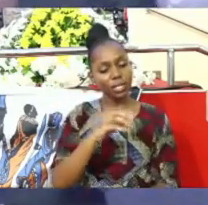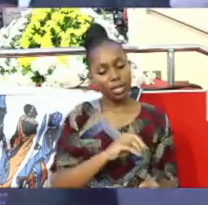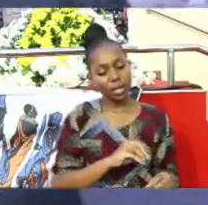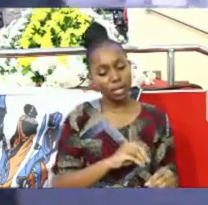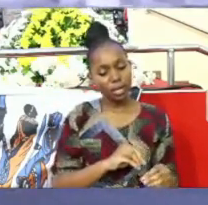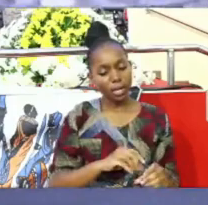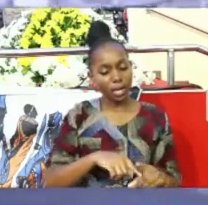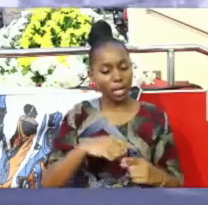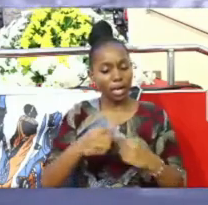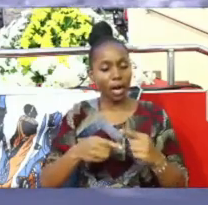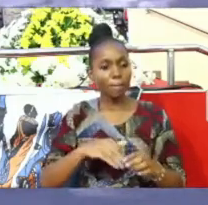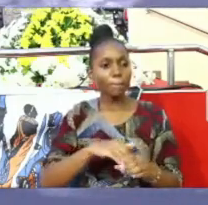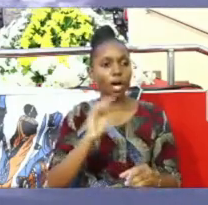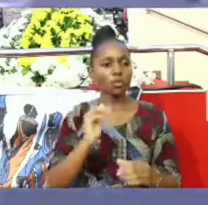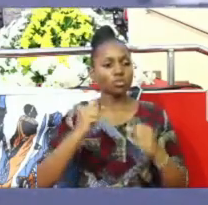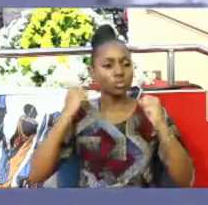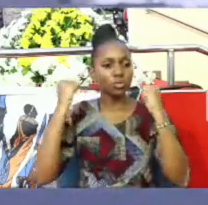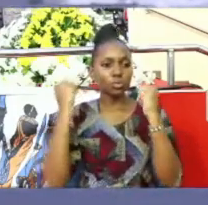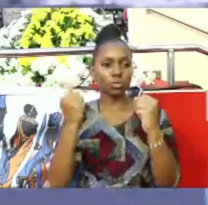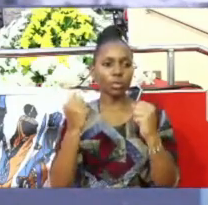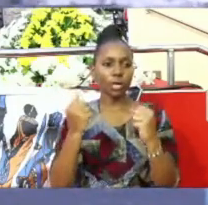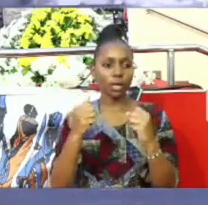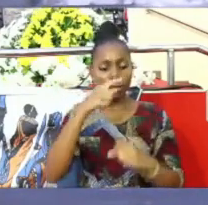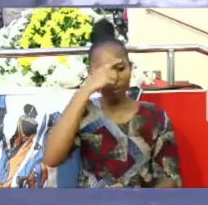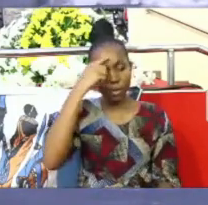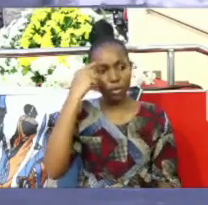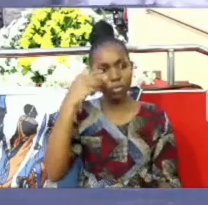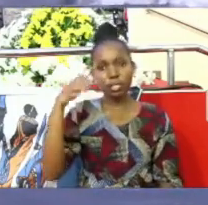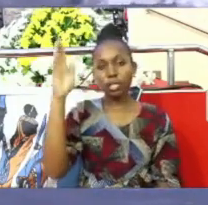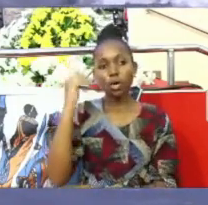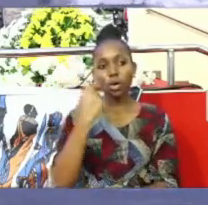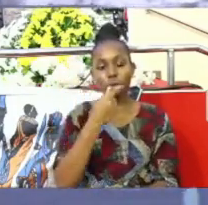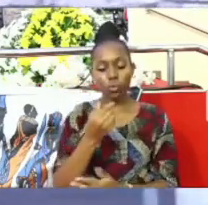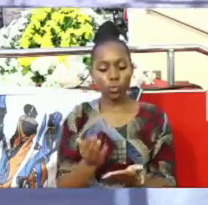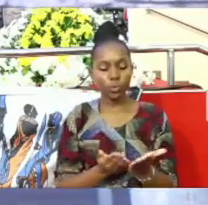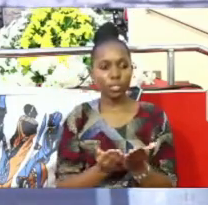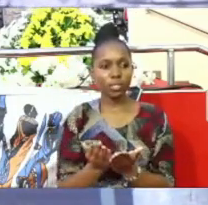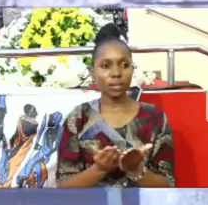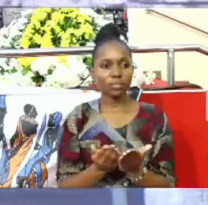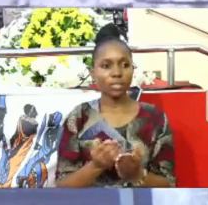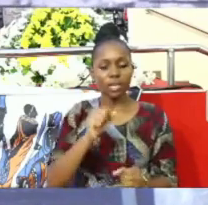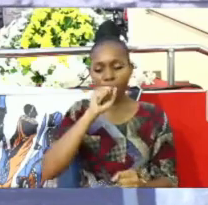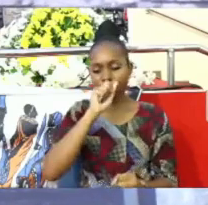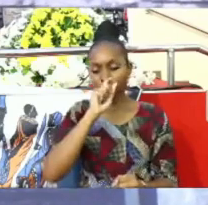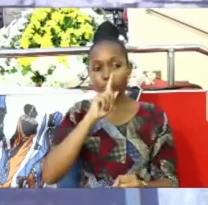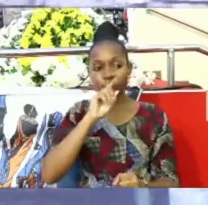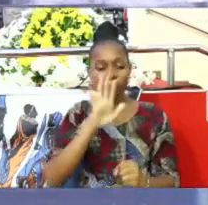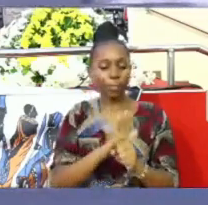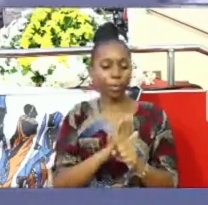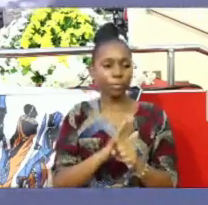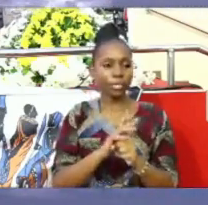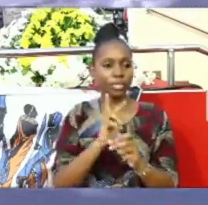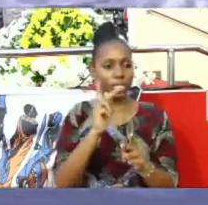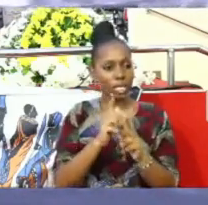out stronger. Because the God that we serve is a covenant keeping God.